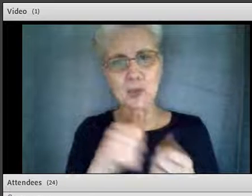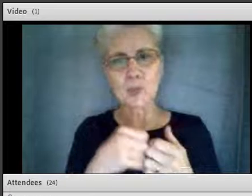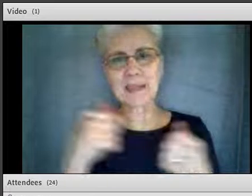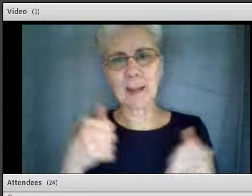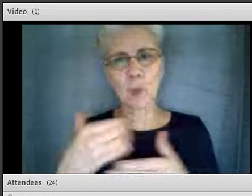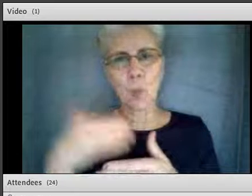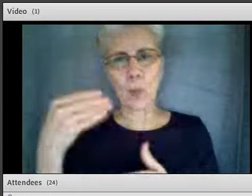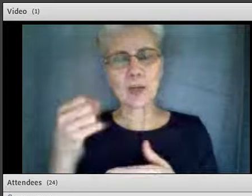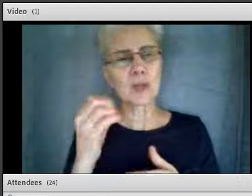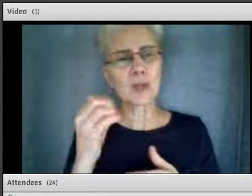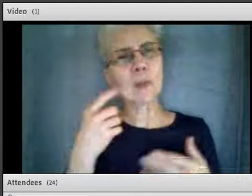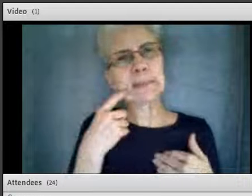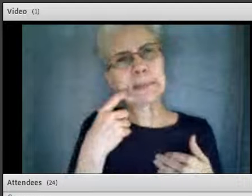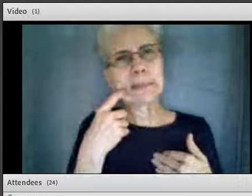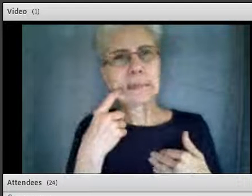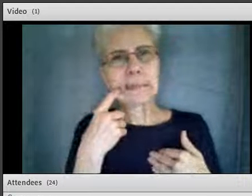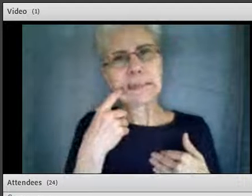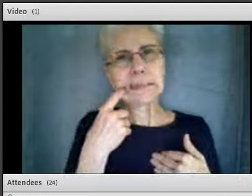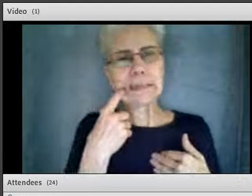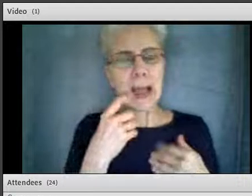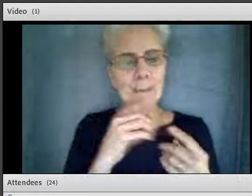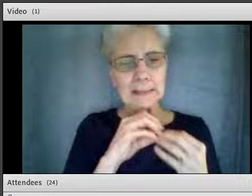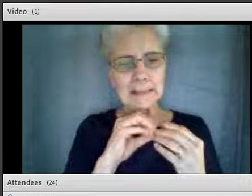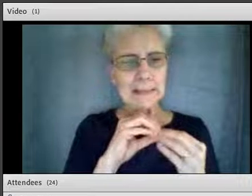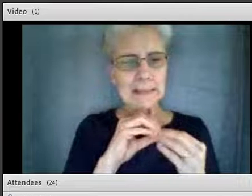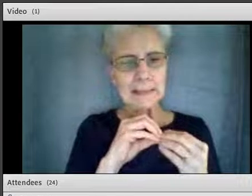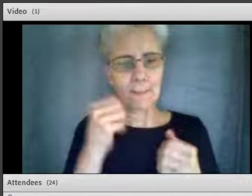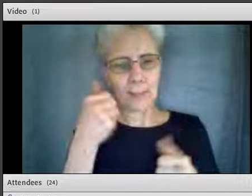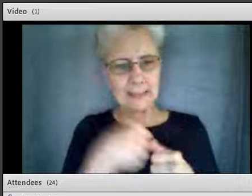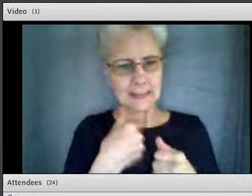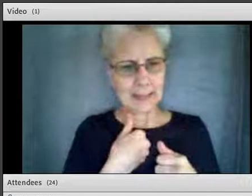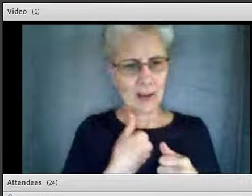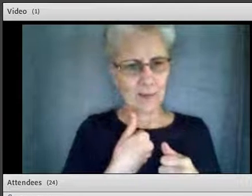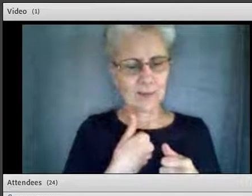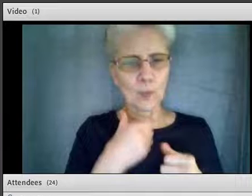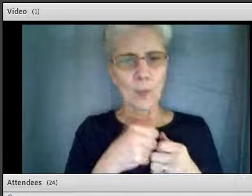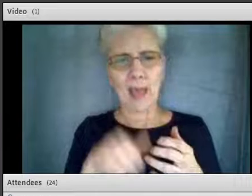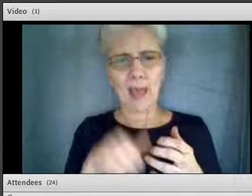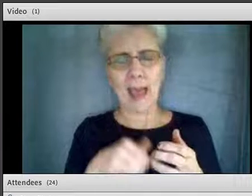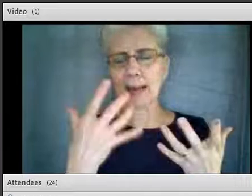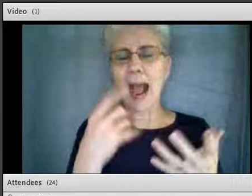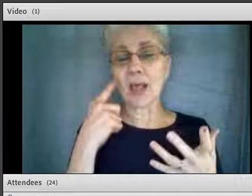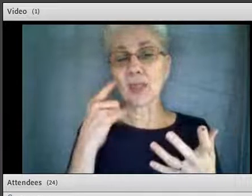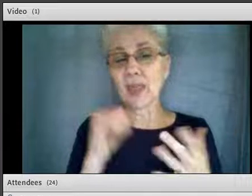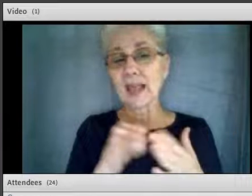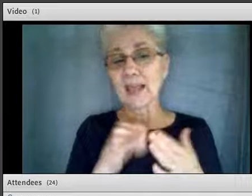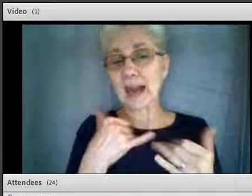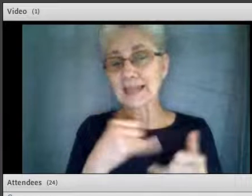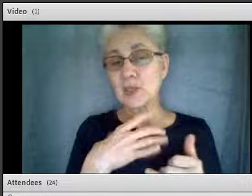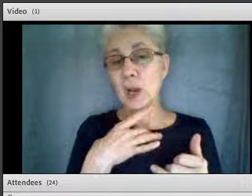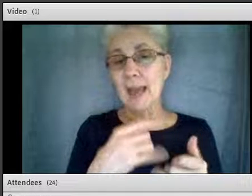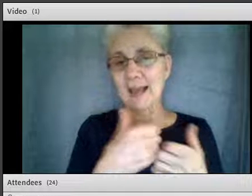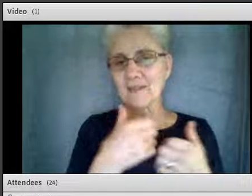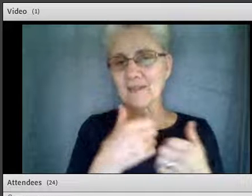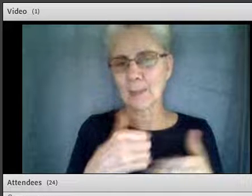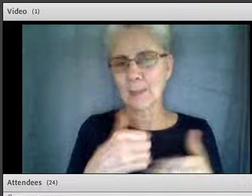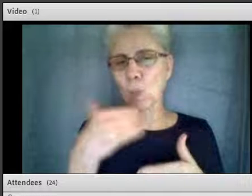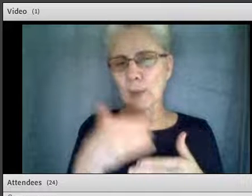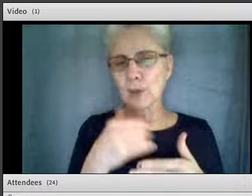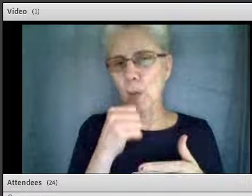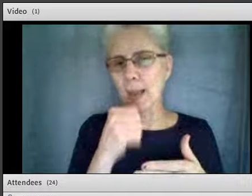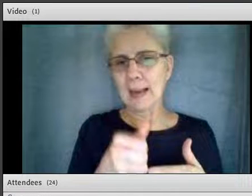having an internal debate about this. I think that I still like them to go to a separate window, and not so my web page doesn't get